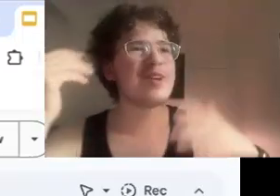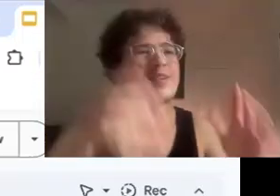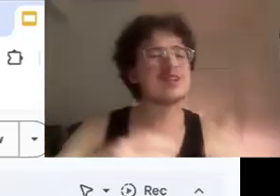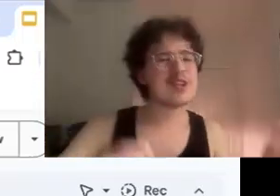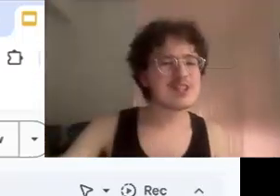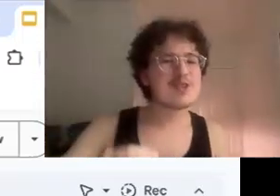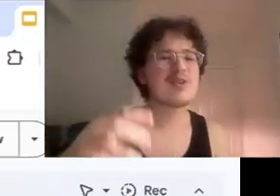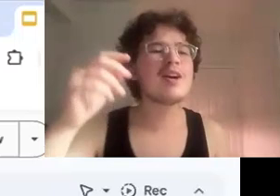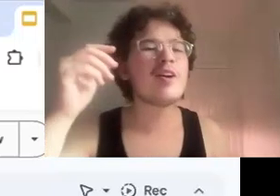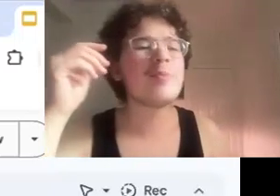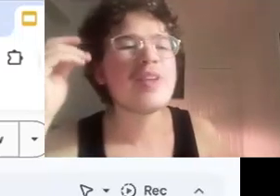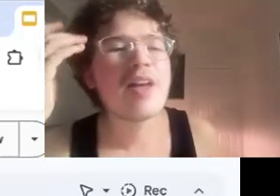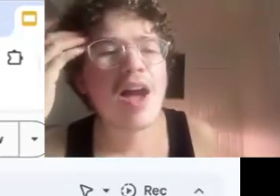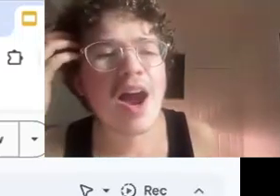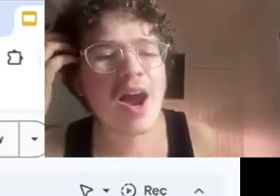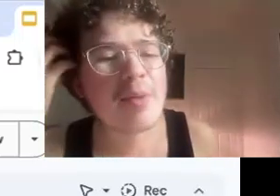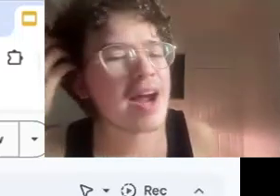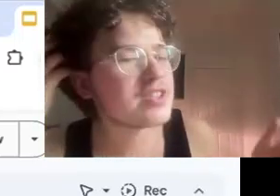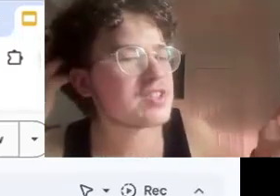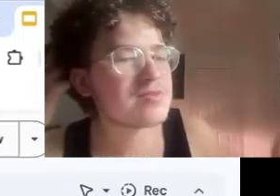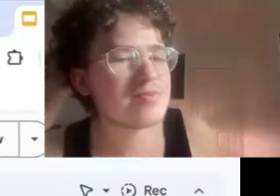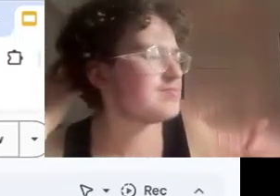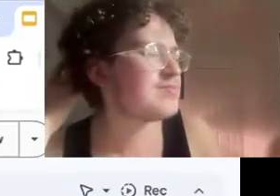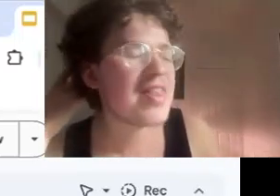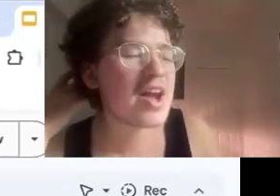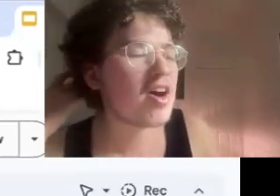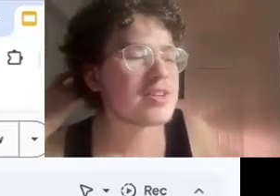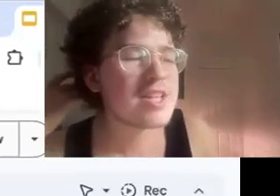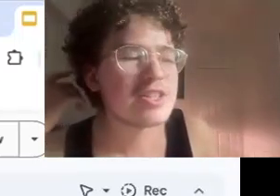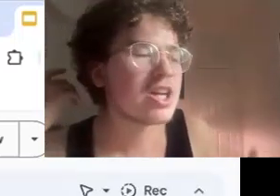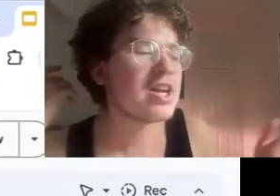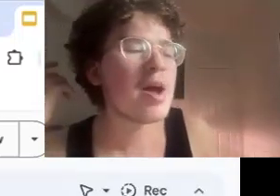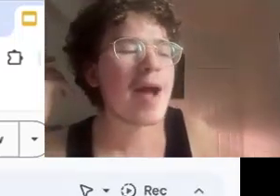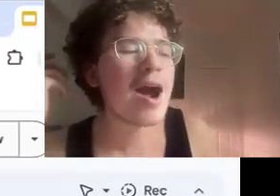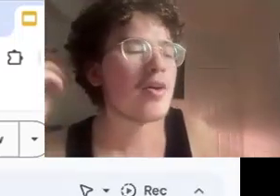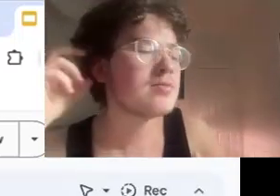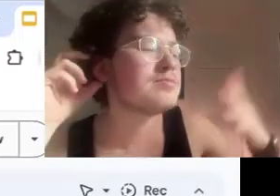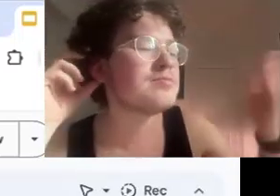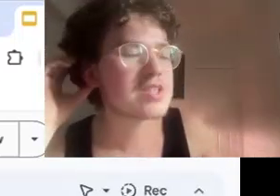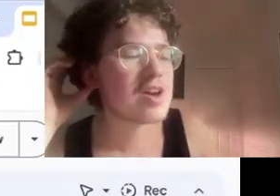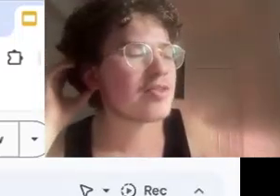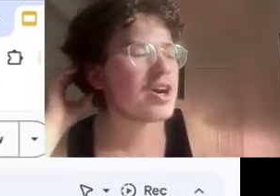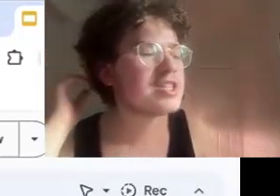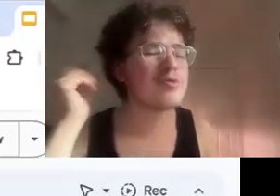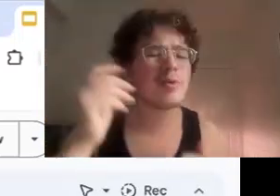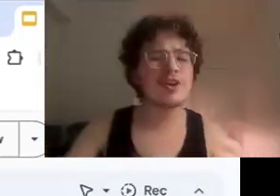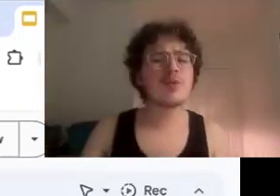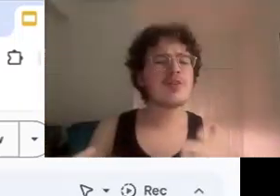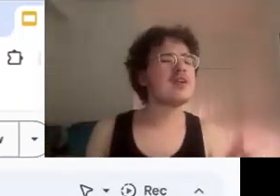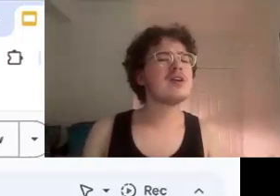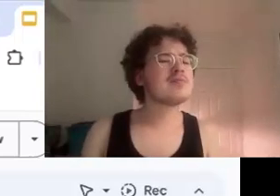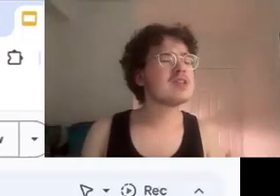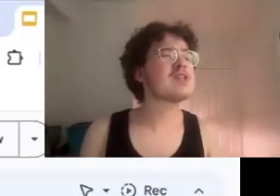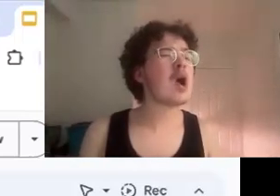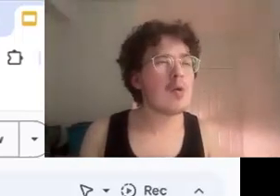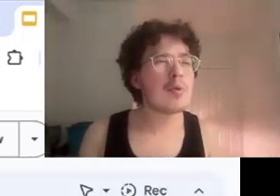legal system. So I mentioned at the beginning of this that I was interested in relationships between three bodies of law.